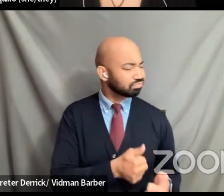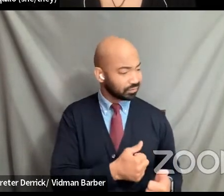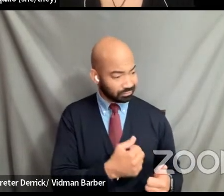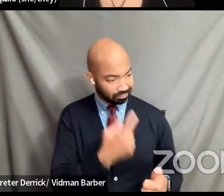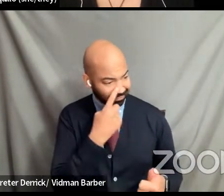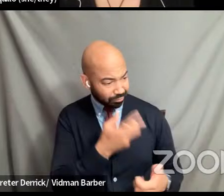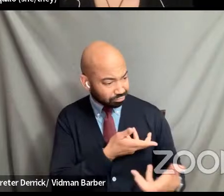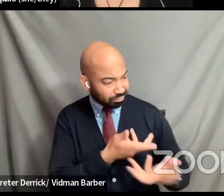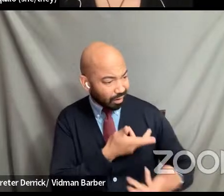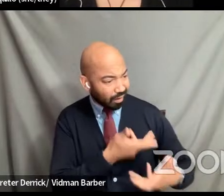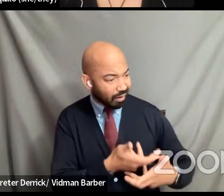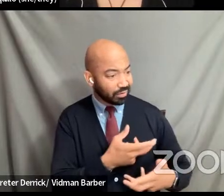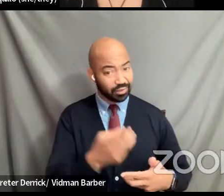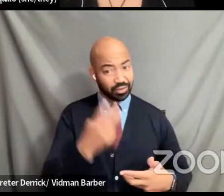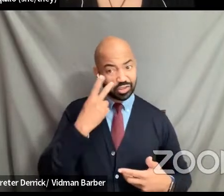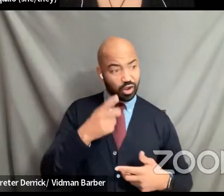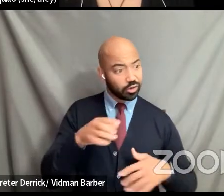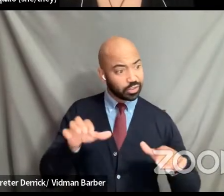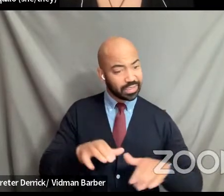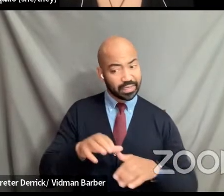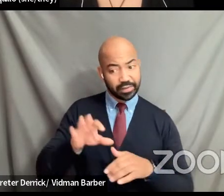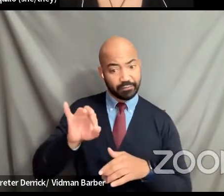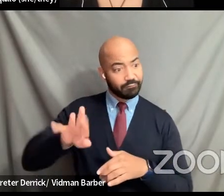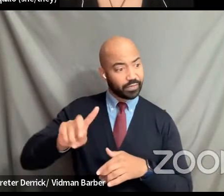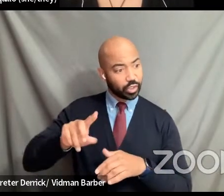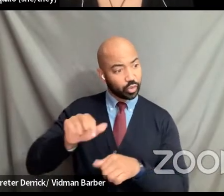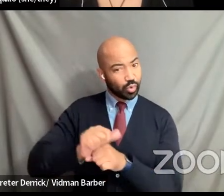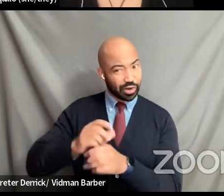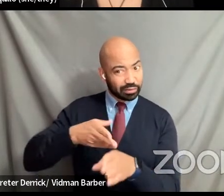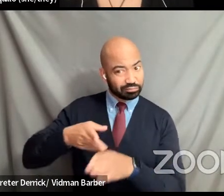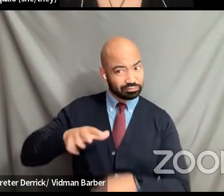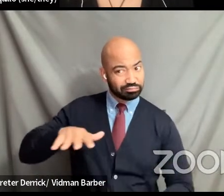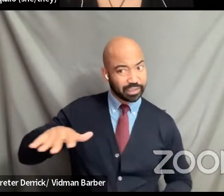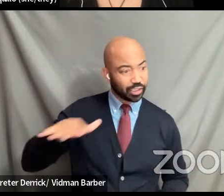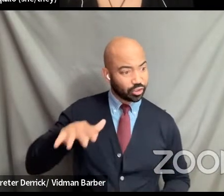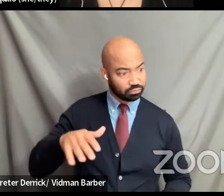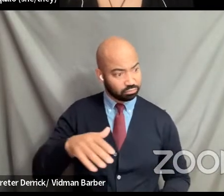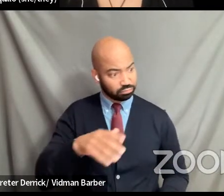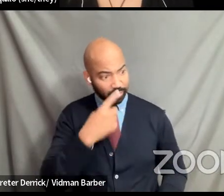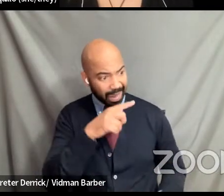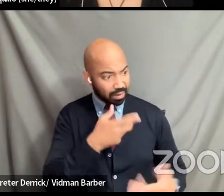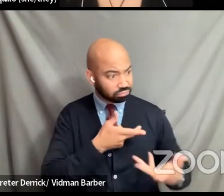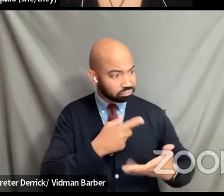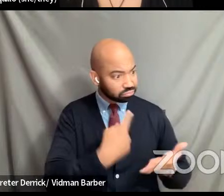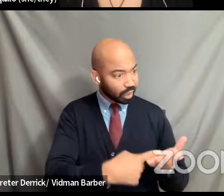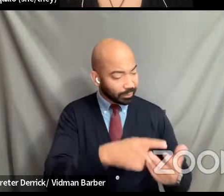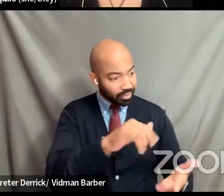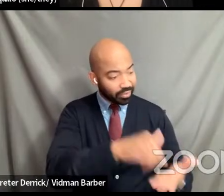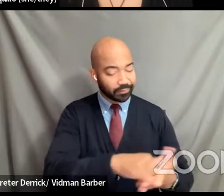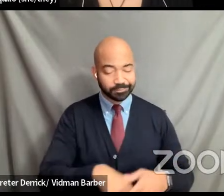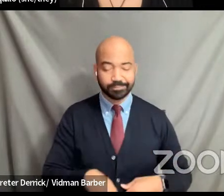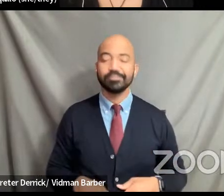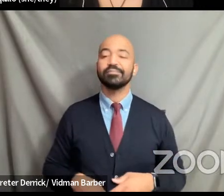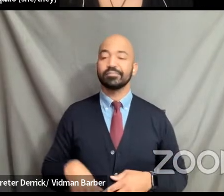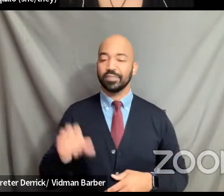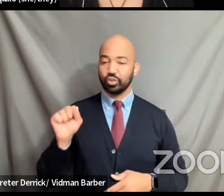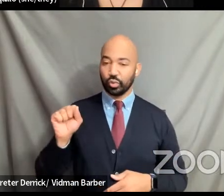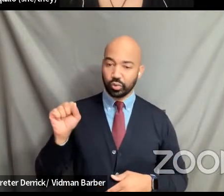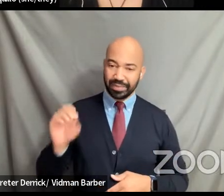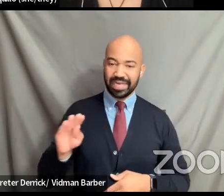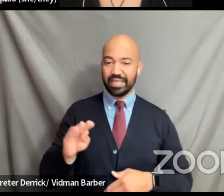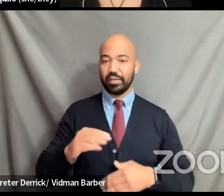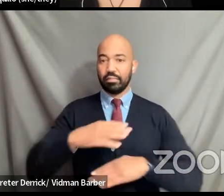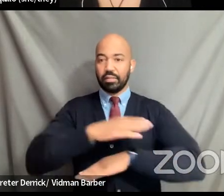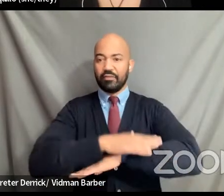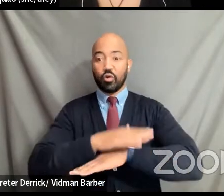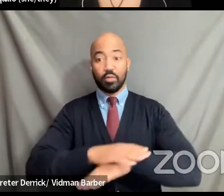I saw you went and did field work here or something. So definitely social media platforms are also, don't forget, a great